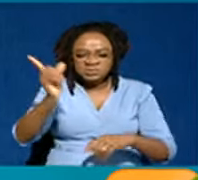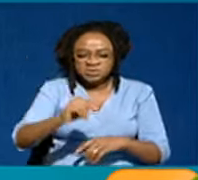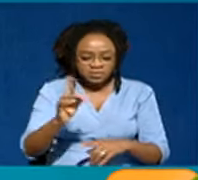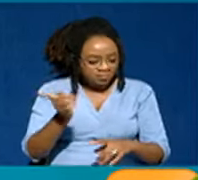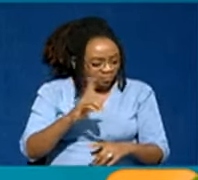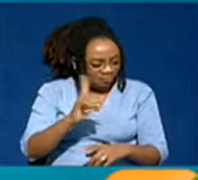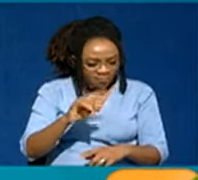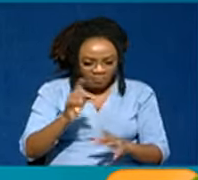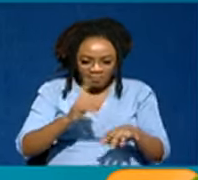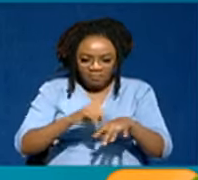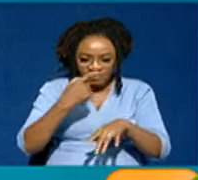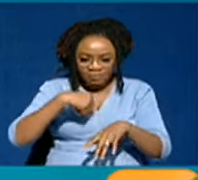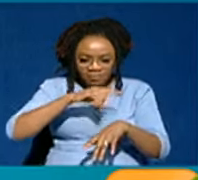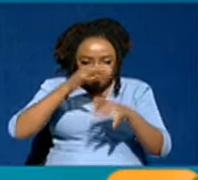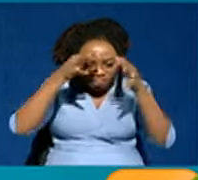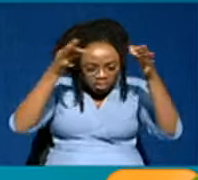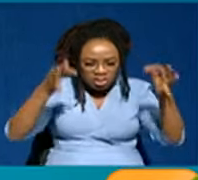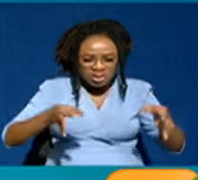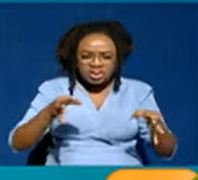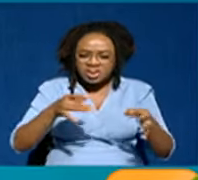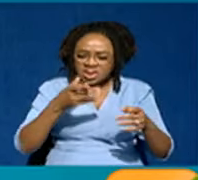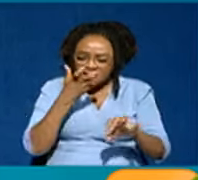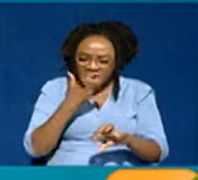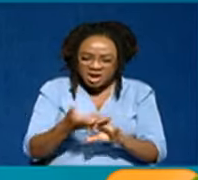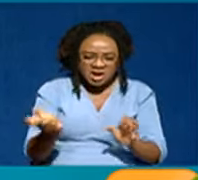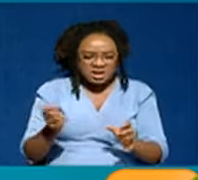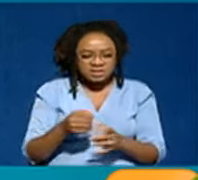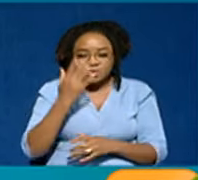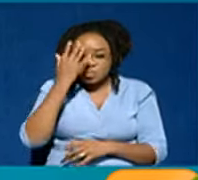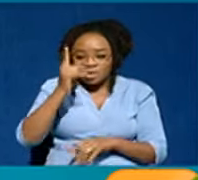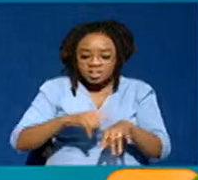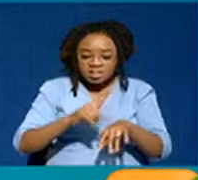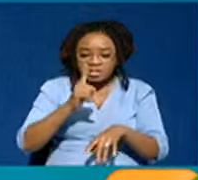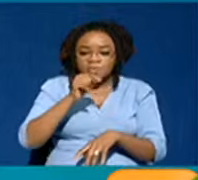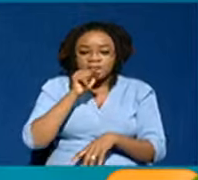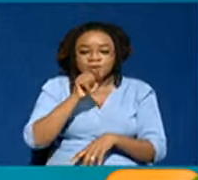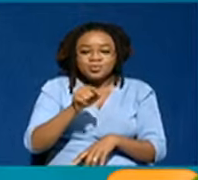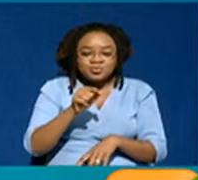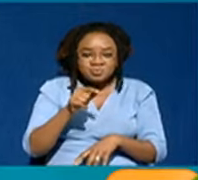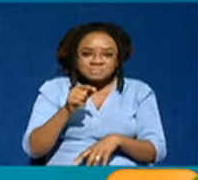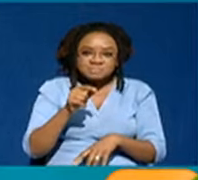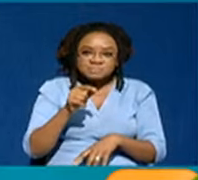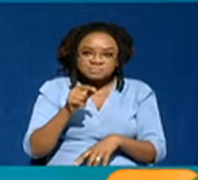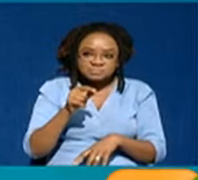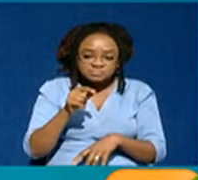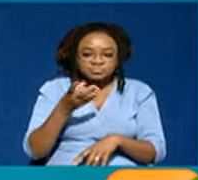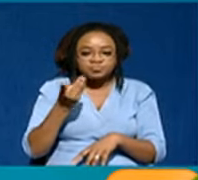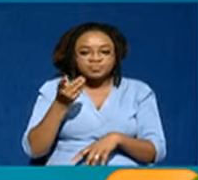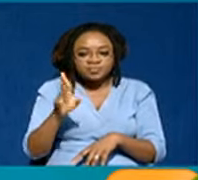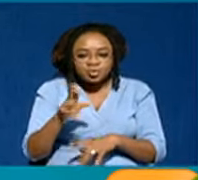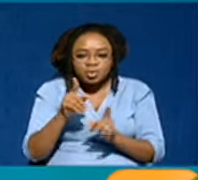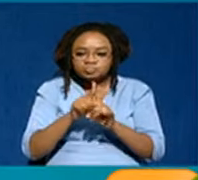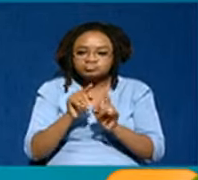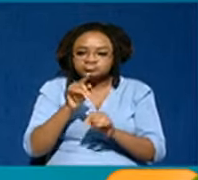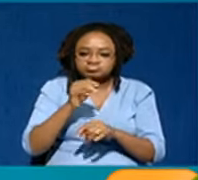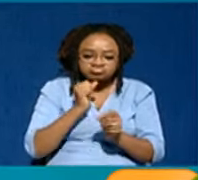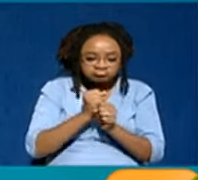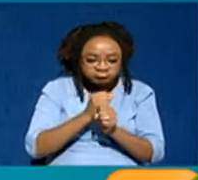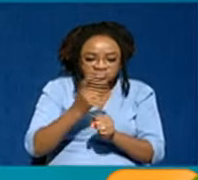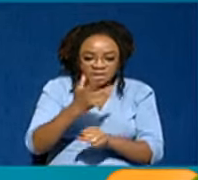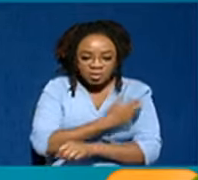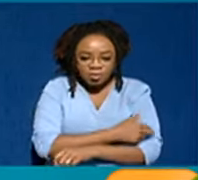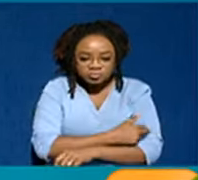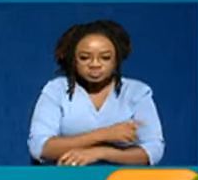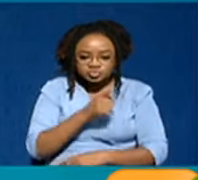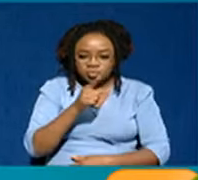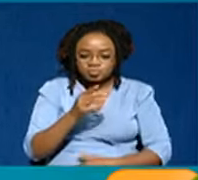to make. But sometimes, because being a doctor or being working in the hospitals for that mercy does not pay